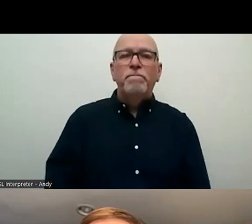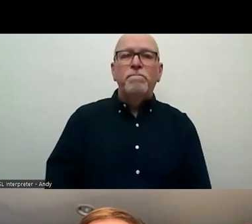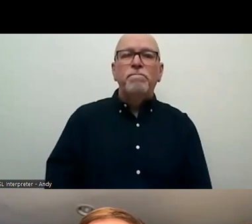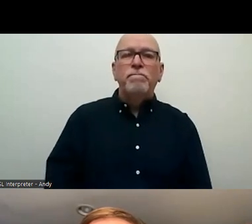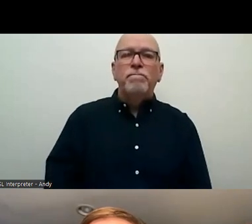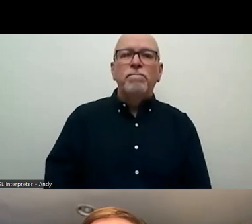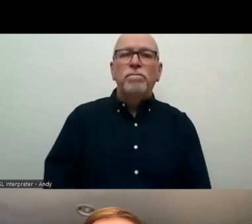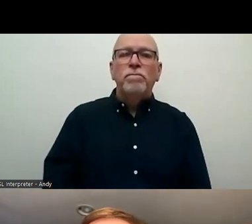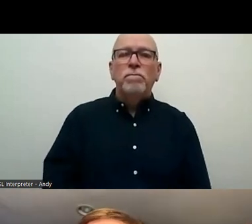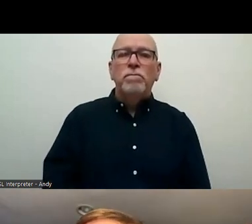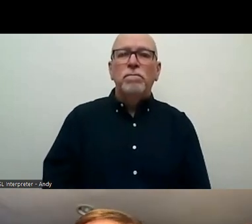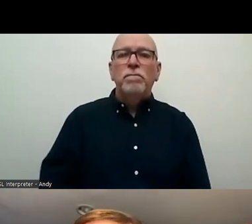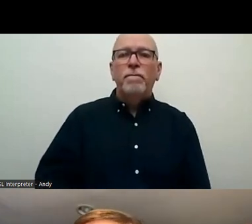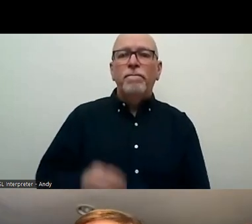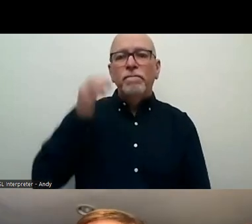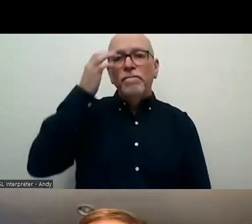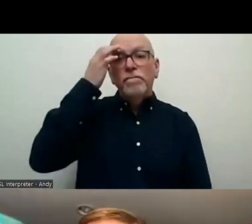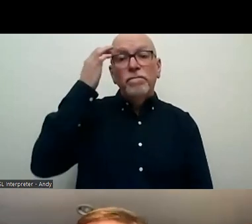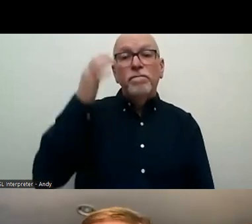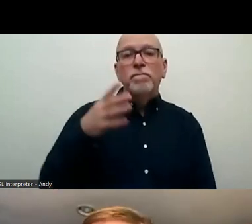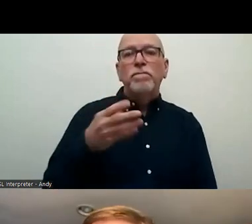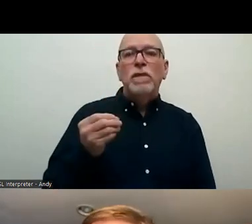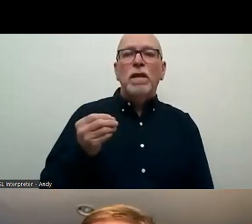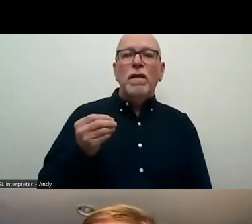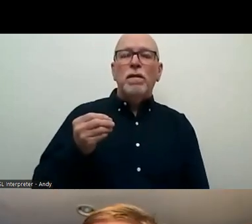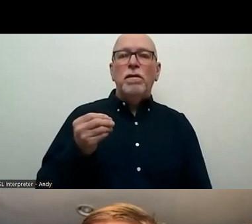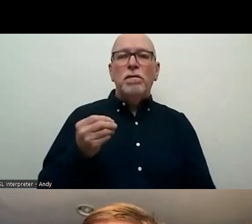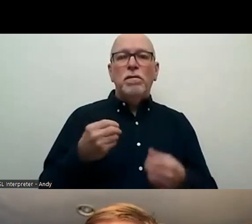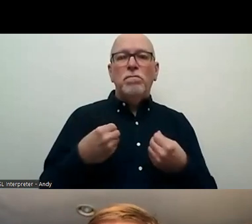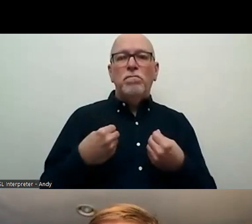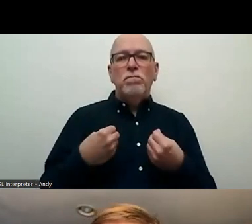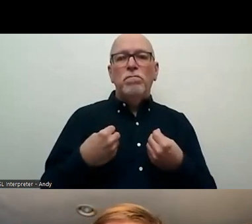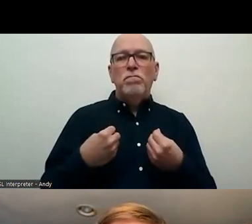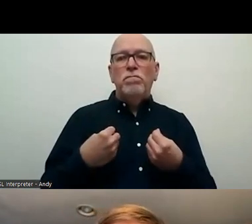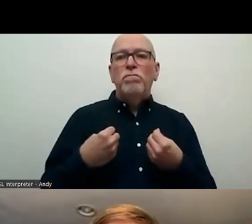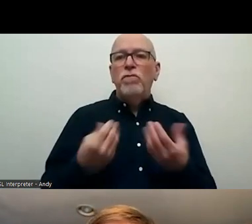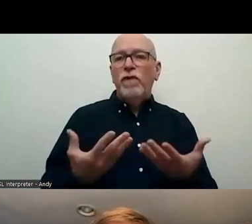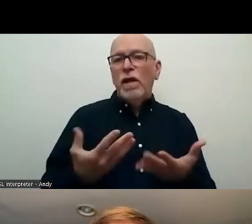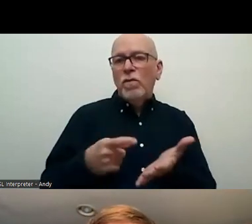provide what is needed